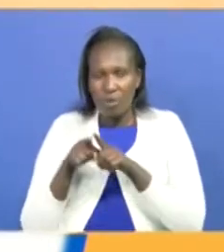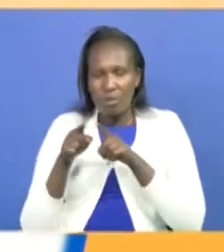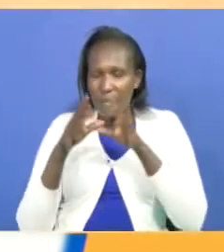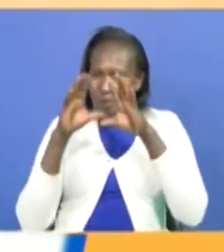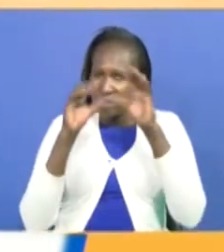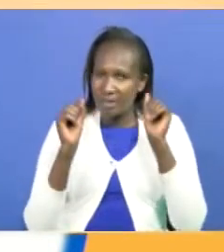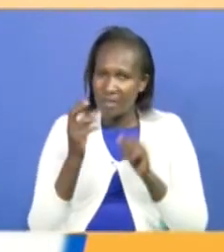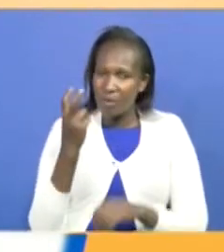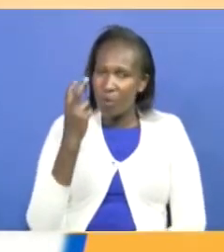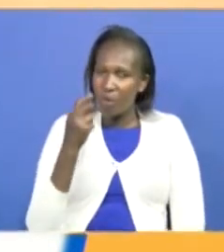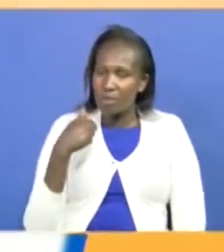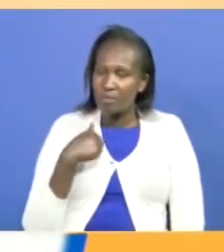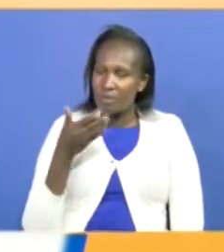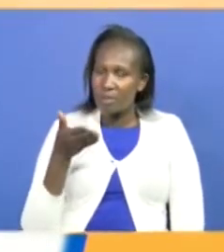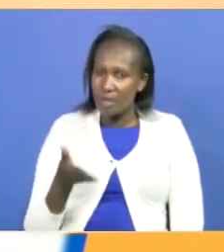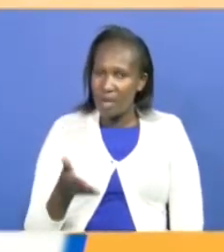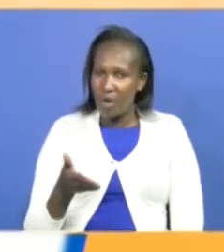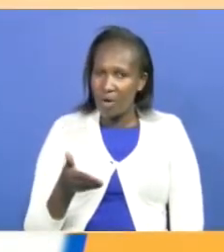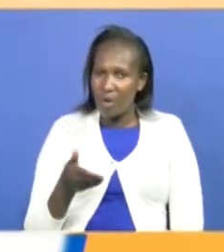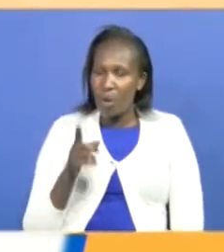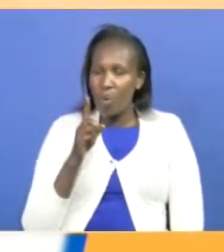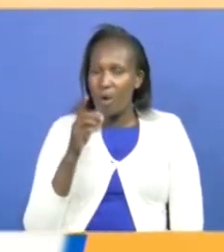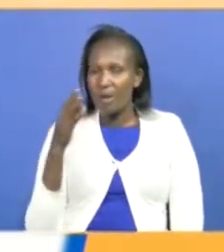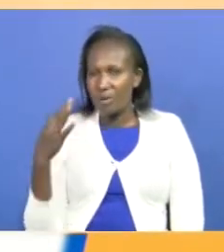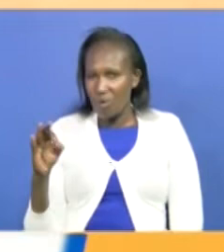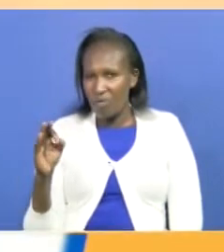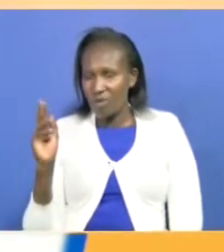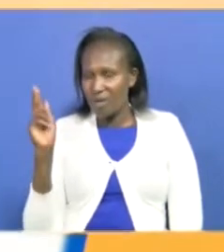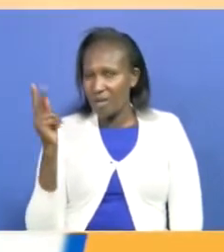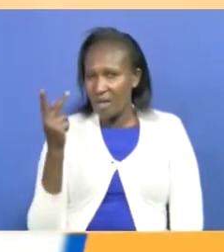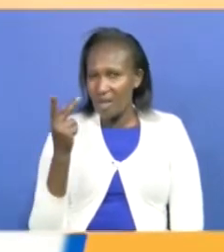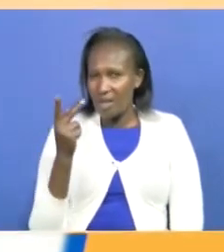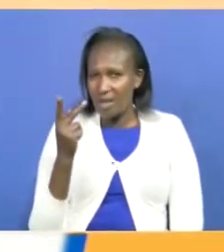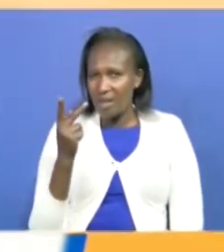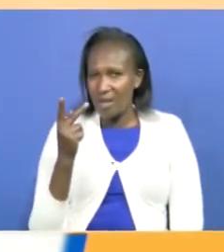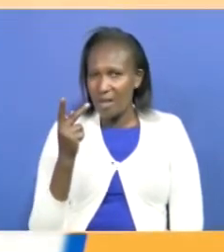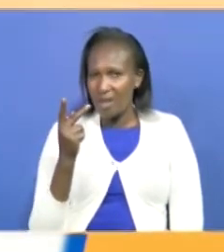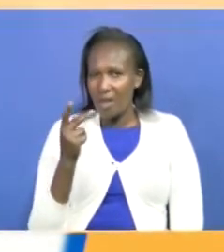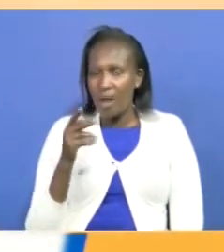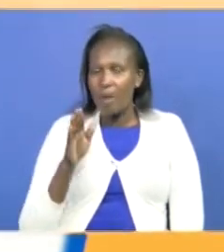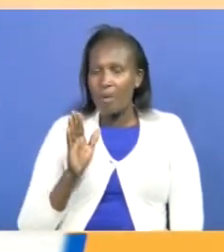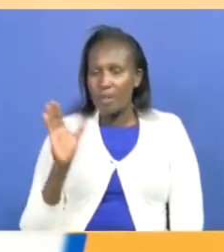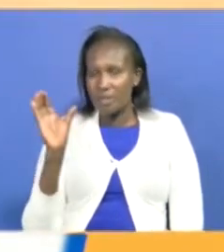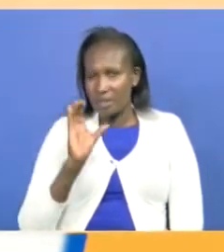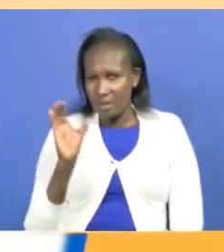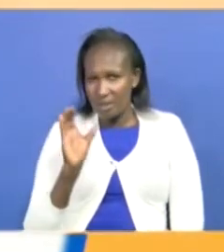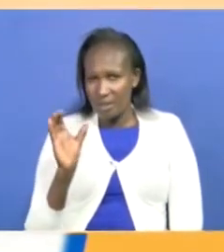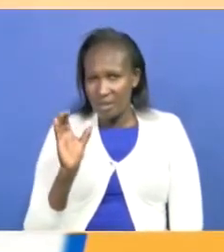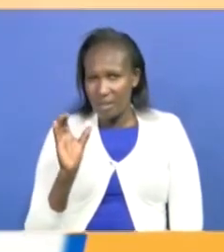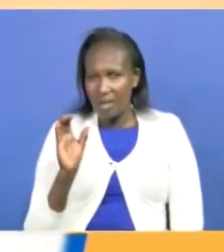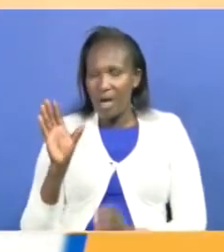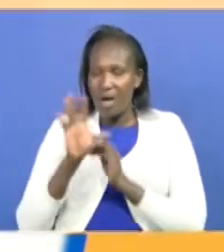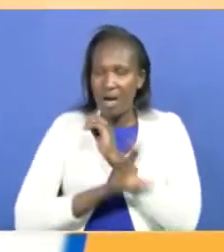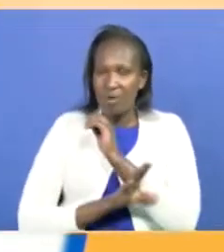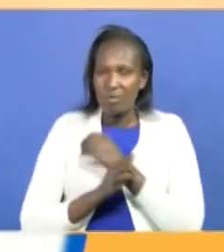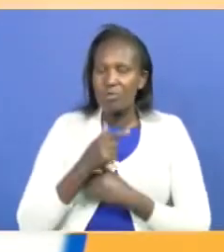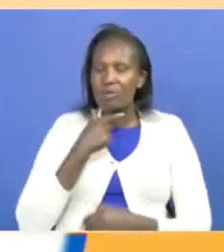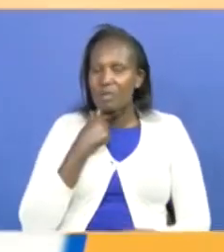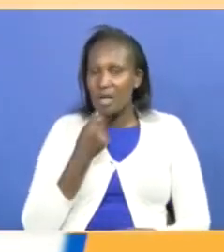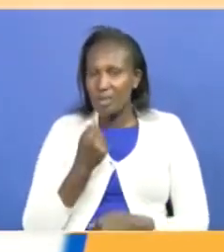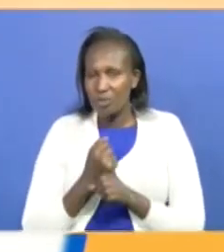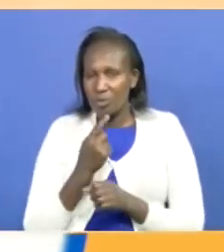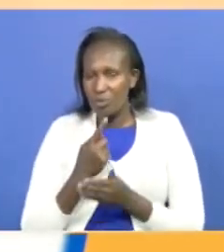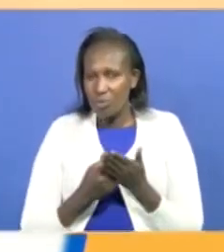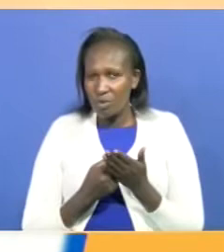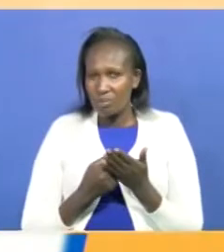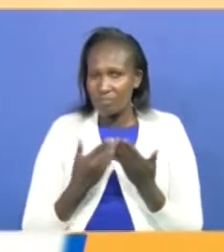now, I'm one of your Kenyans, I'm one of your citizens, I love this country, I would like to do something